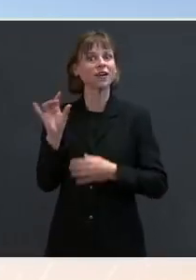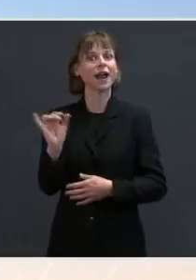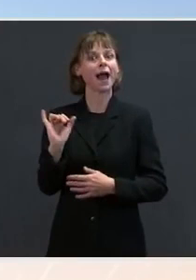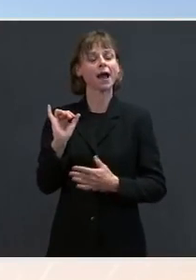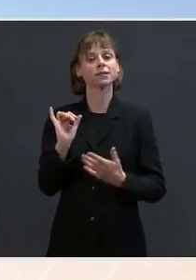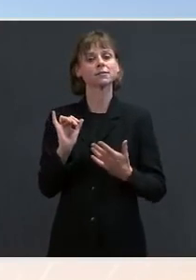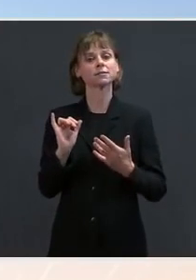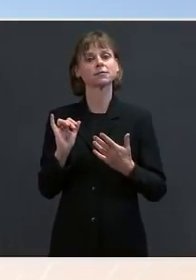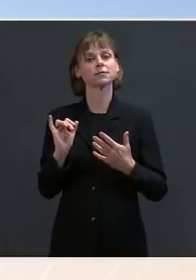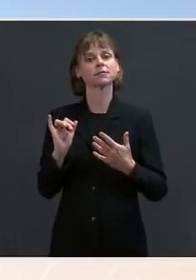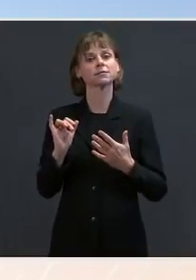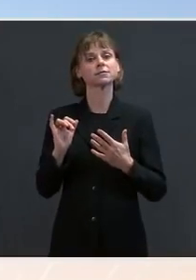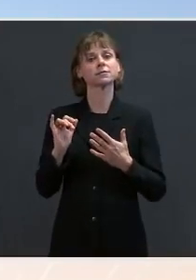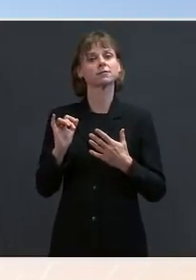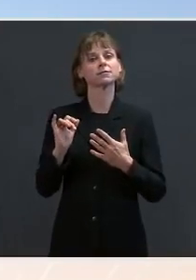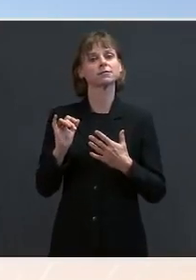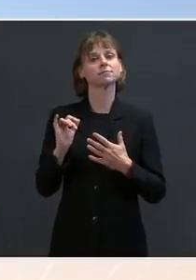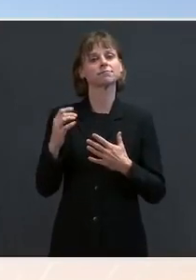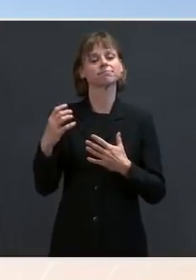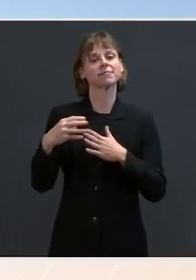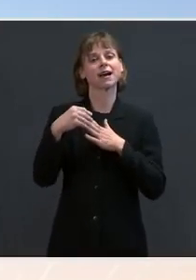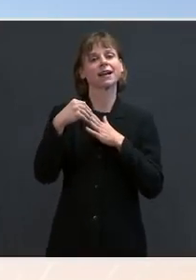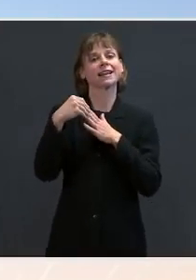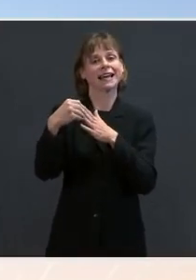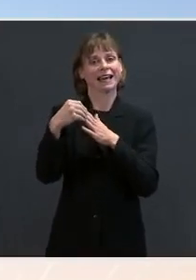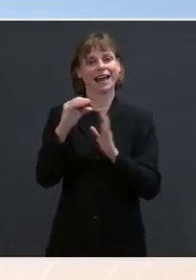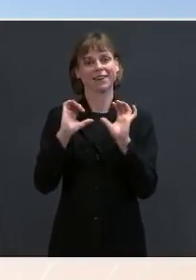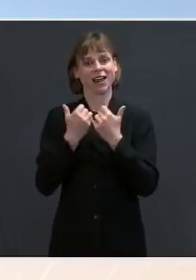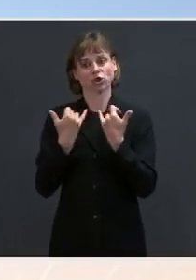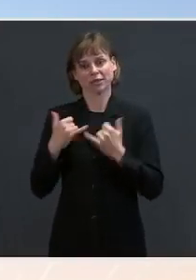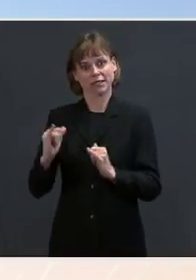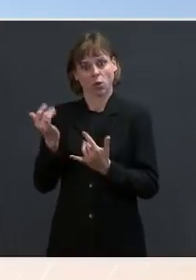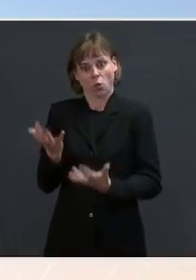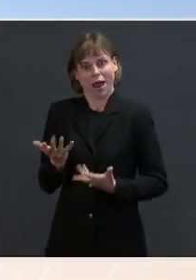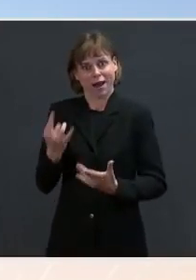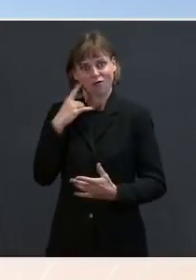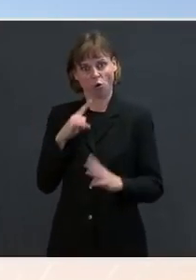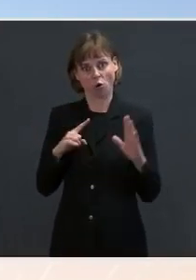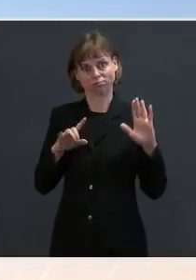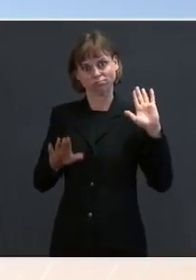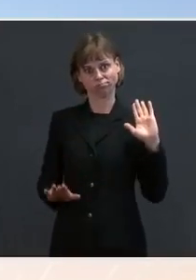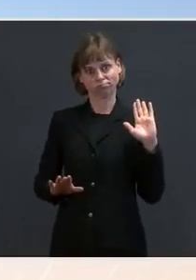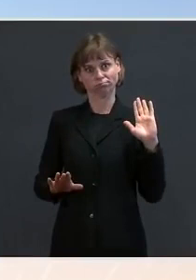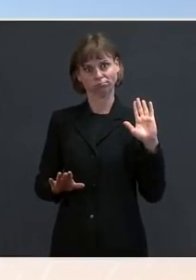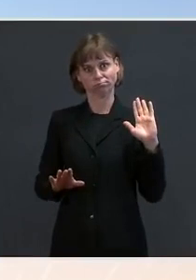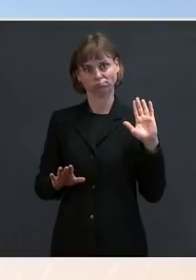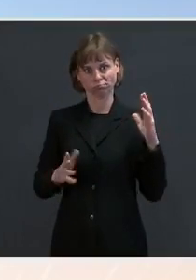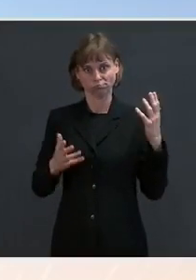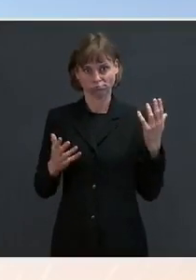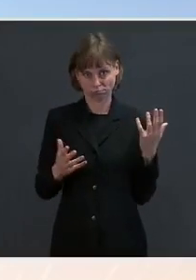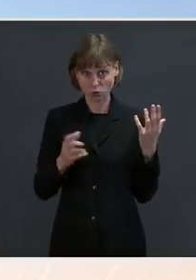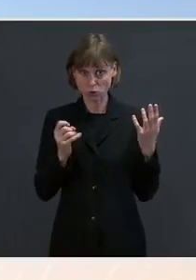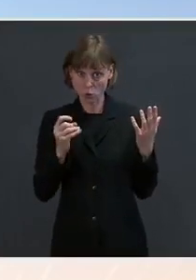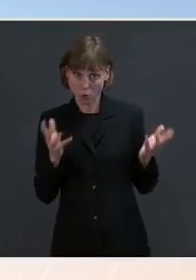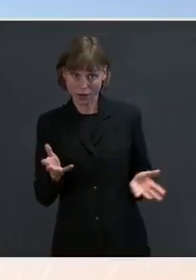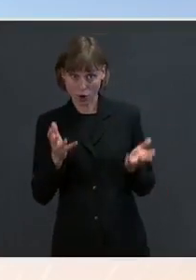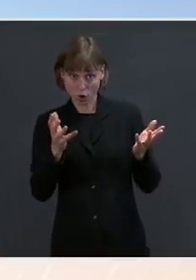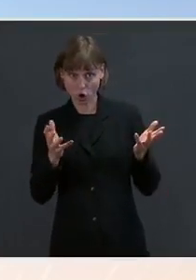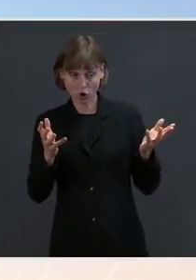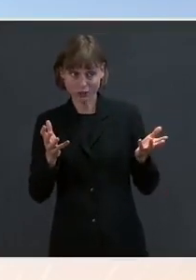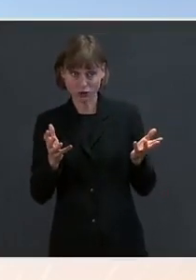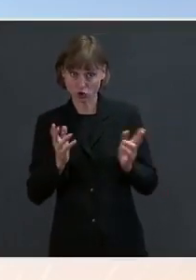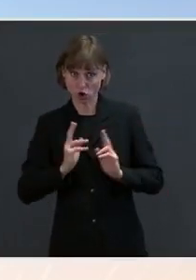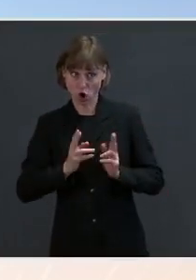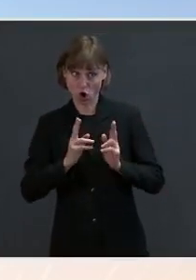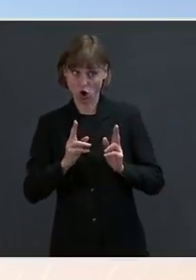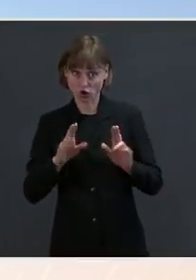heading agencies, are still sitting and waiting to be confirmed. And so we would certainly encourage and urge action, an urgent action